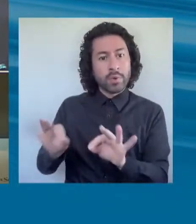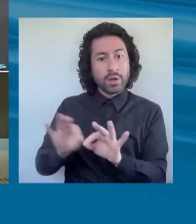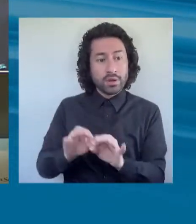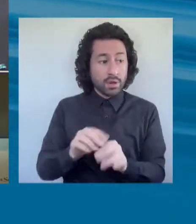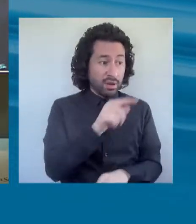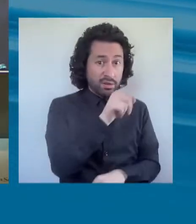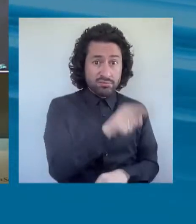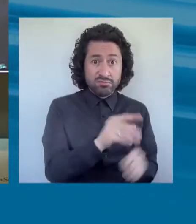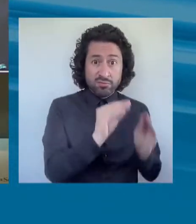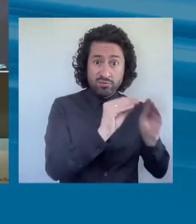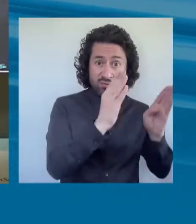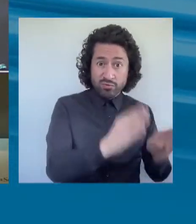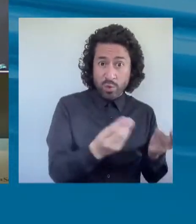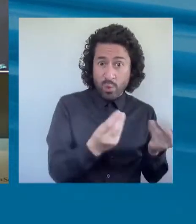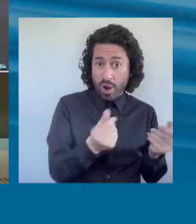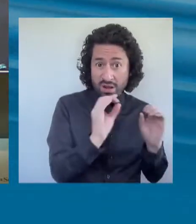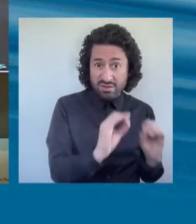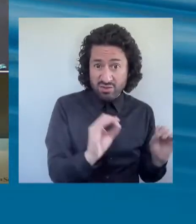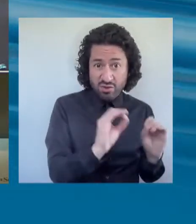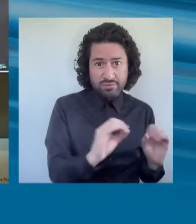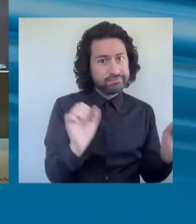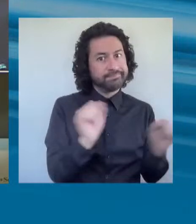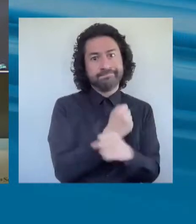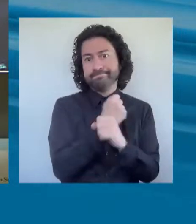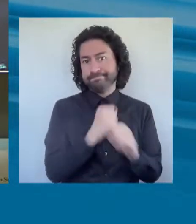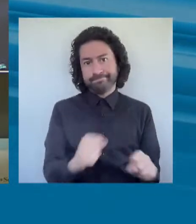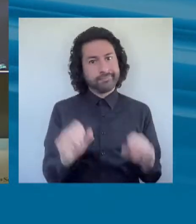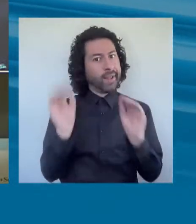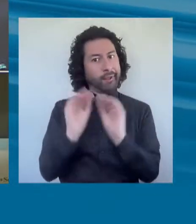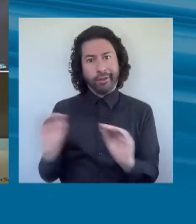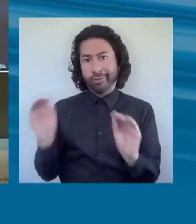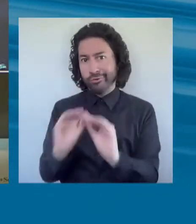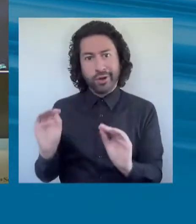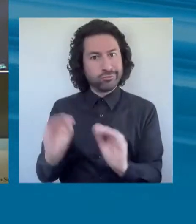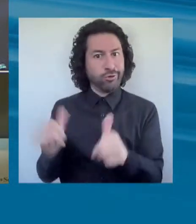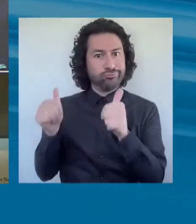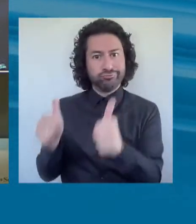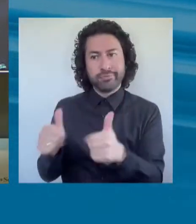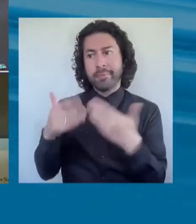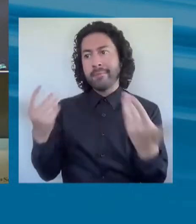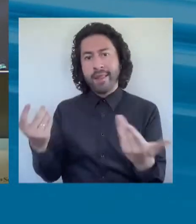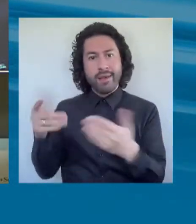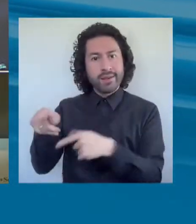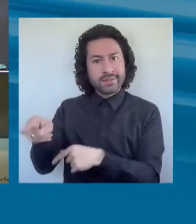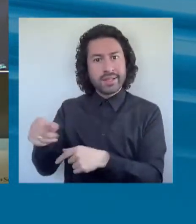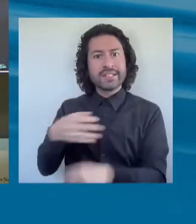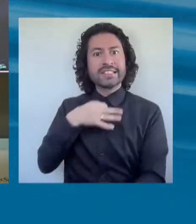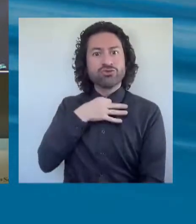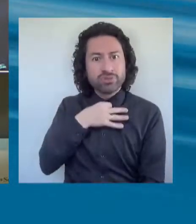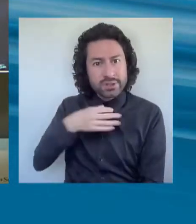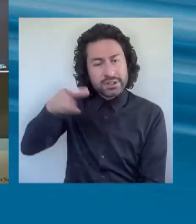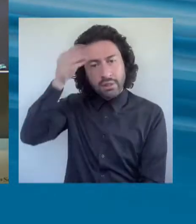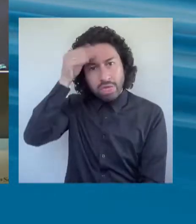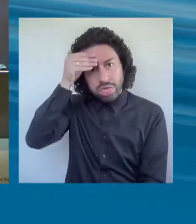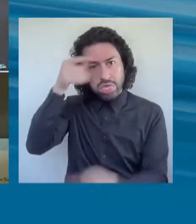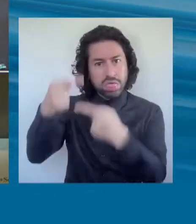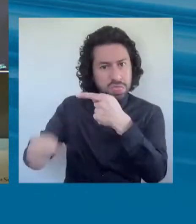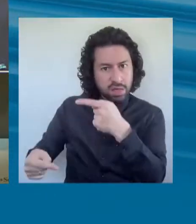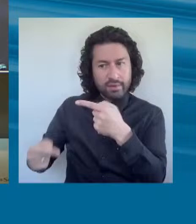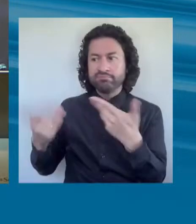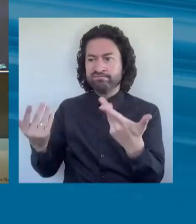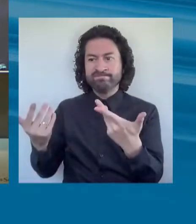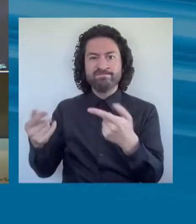students. Without quality teachers, we will not have the education we need to overcome the learning